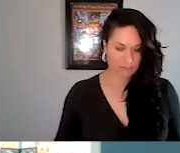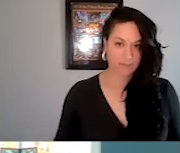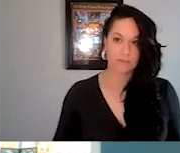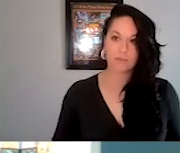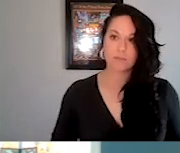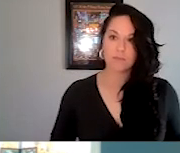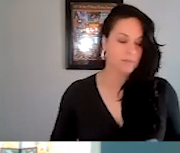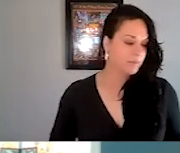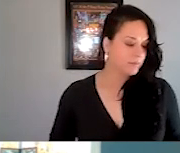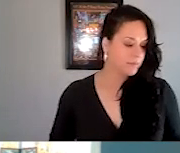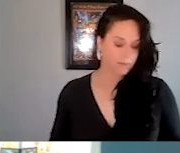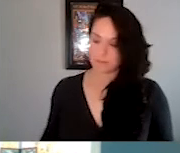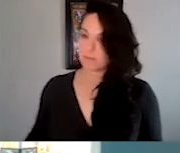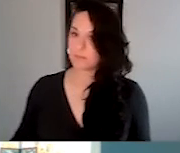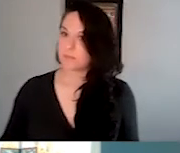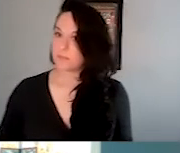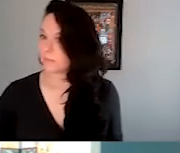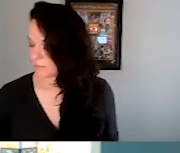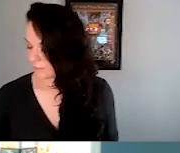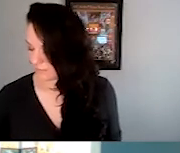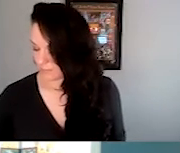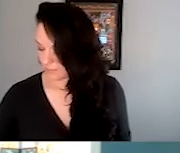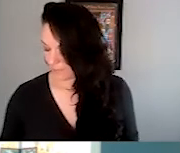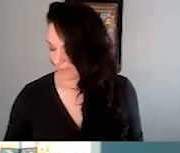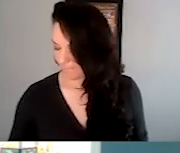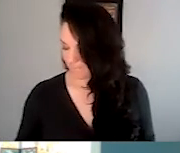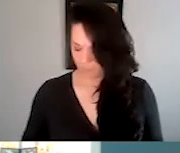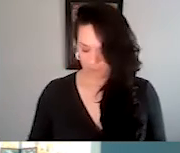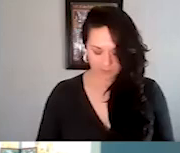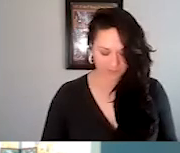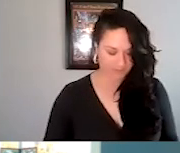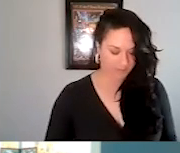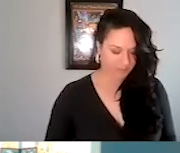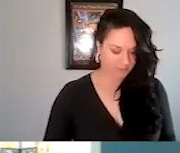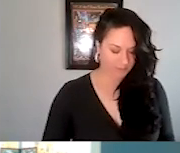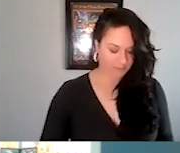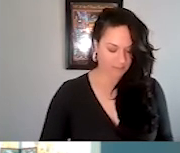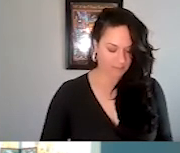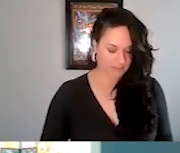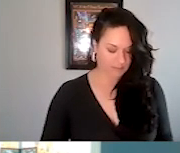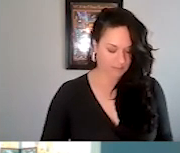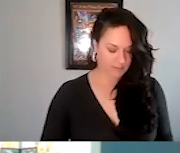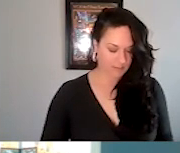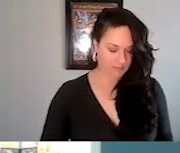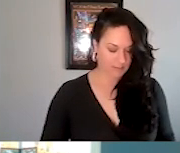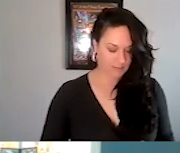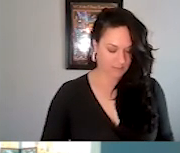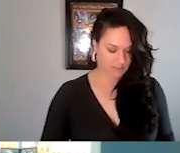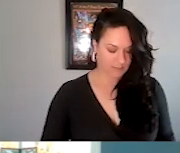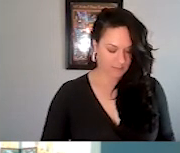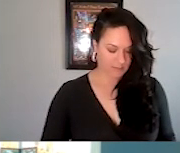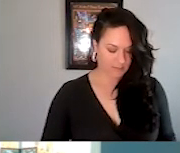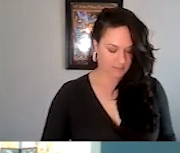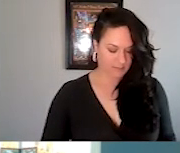convince the legislature that it was illegal in Vermont. Colorado banned it because it includes toxic and